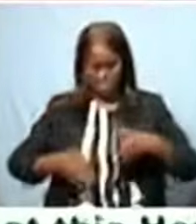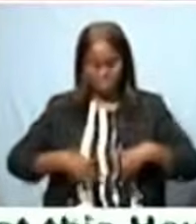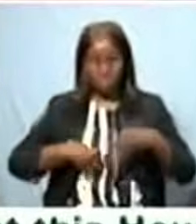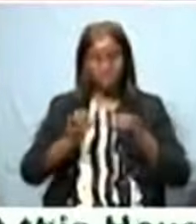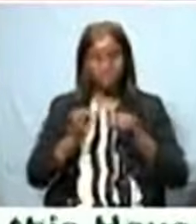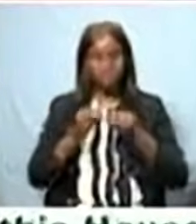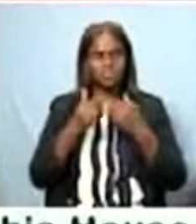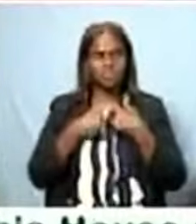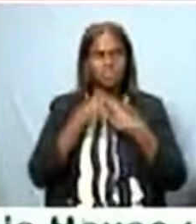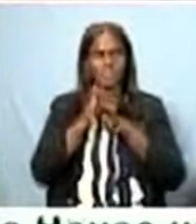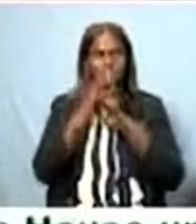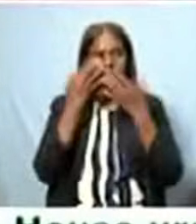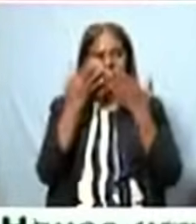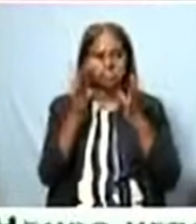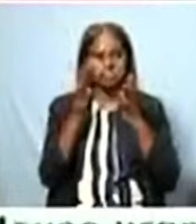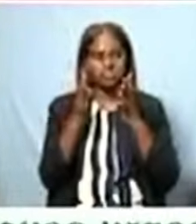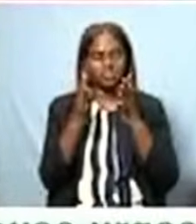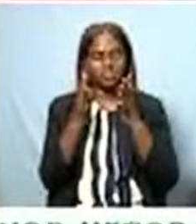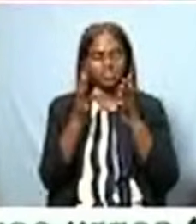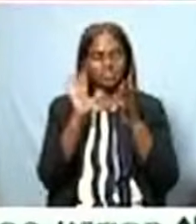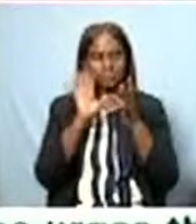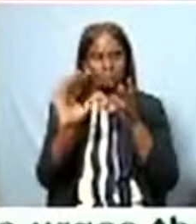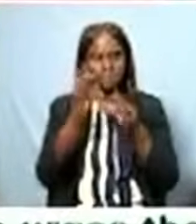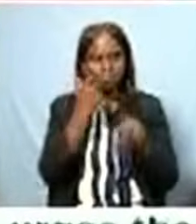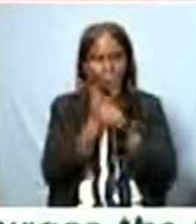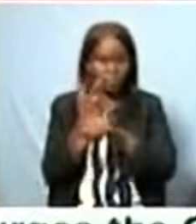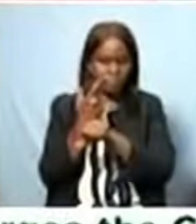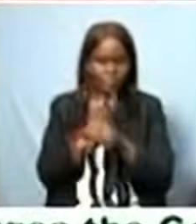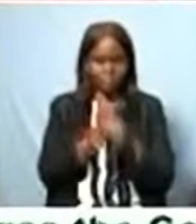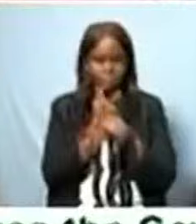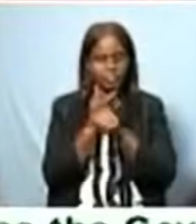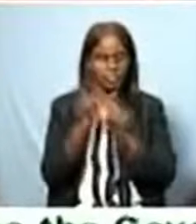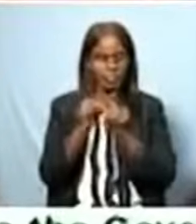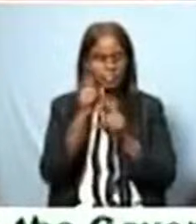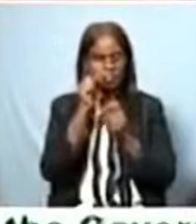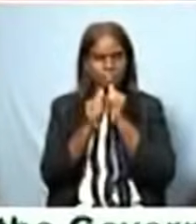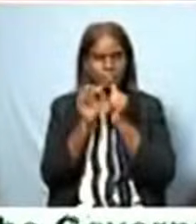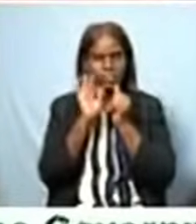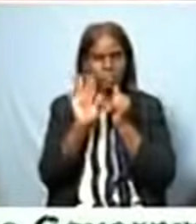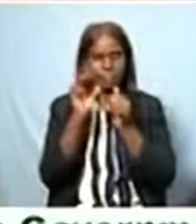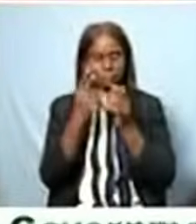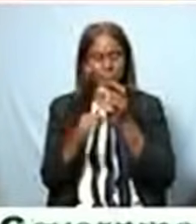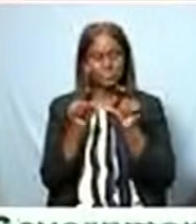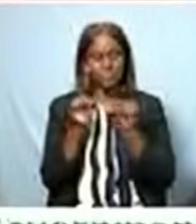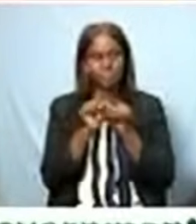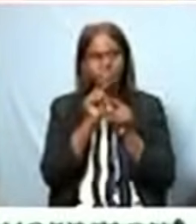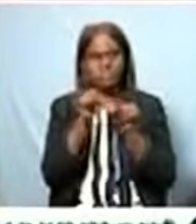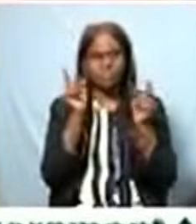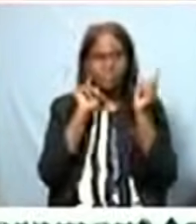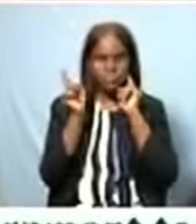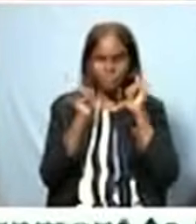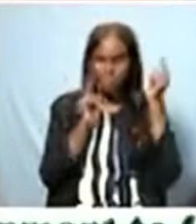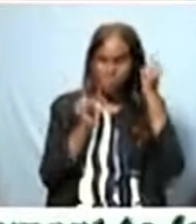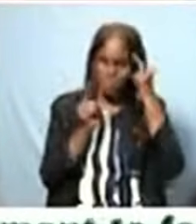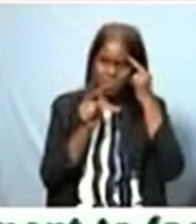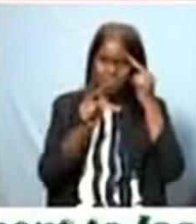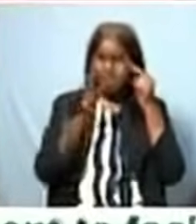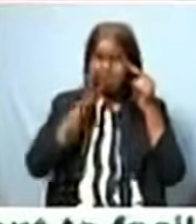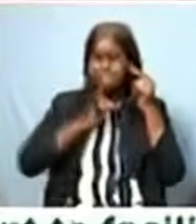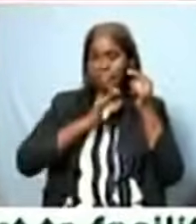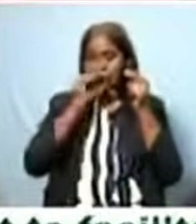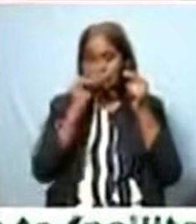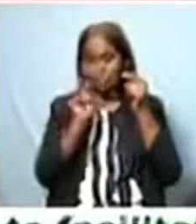I've already said, because of the harshness and because of the listening government, Madam